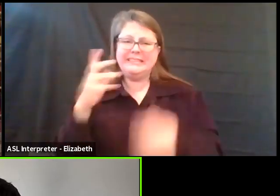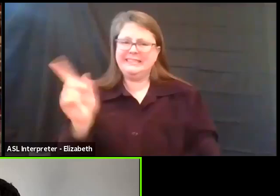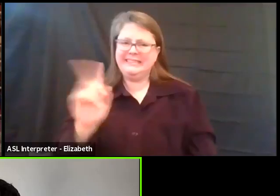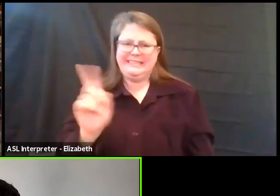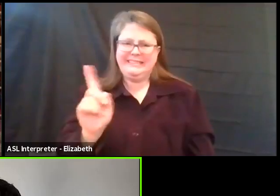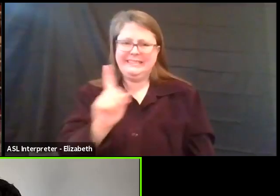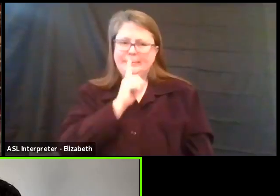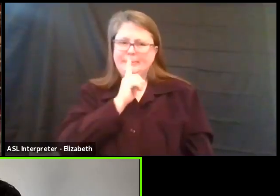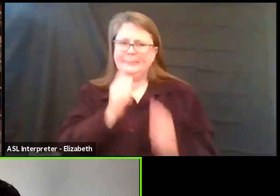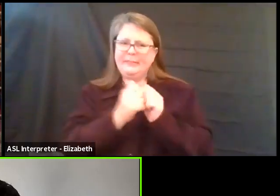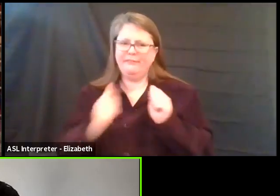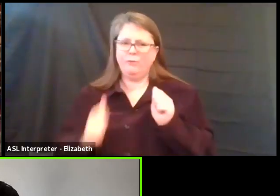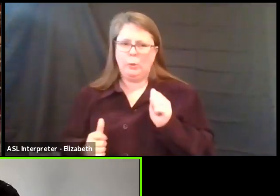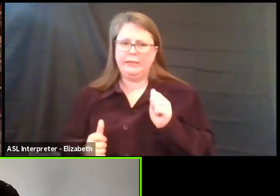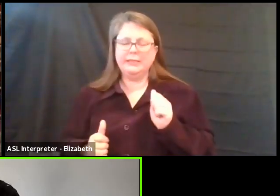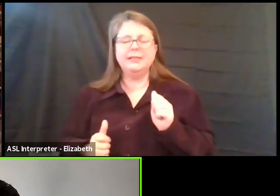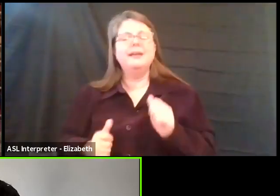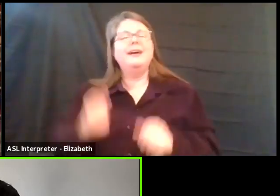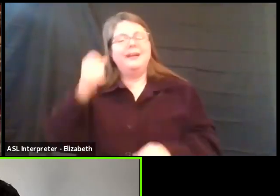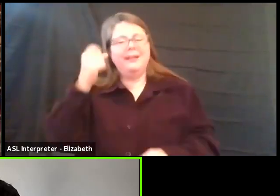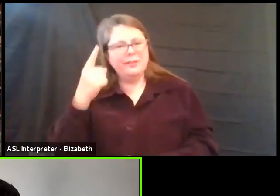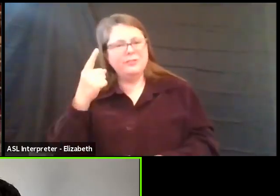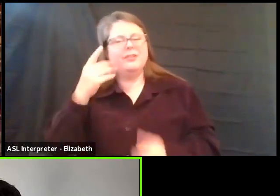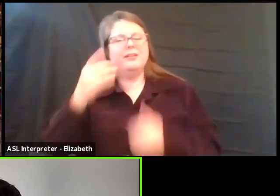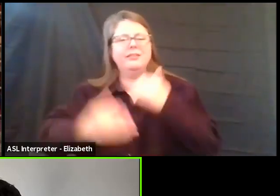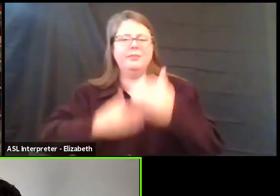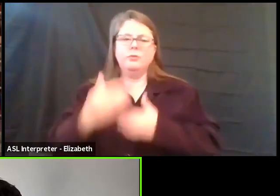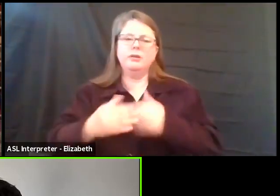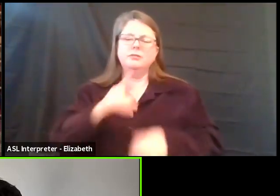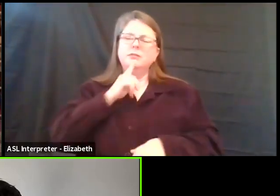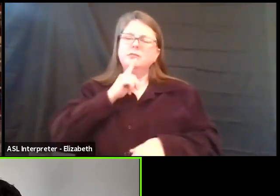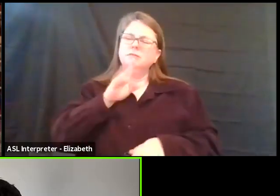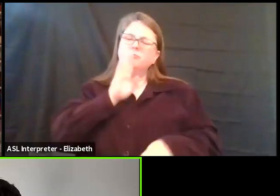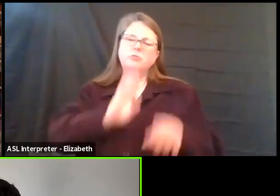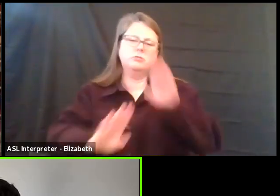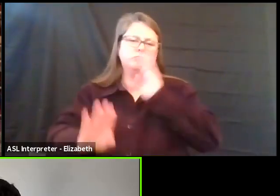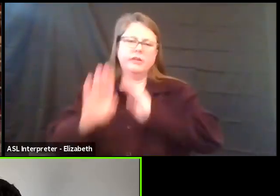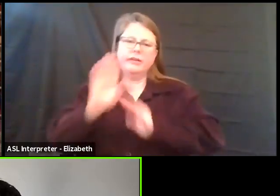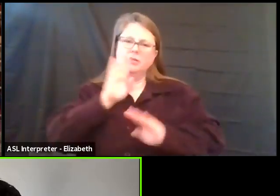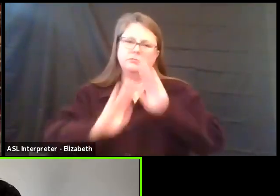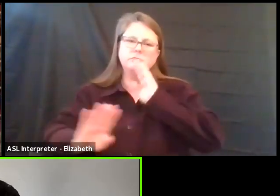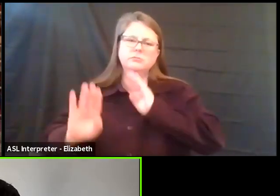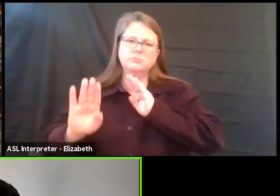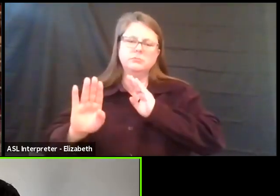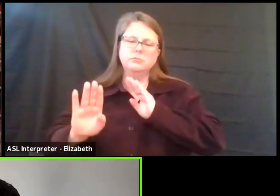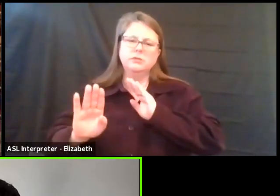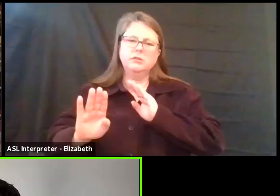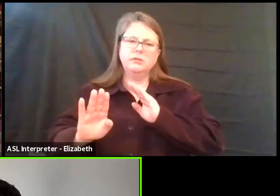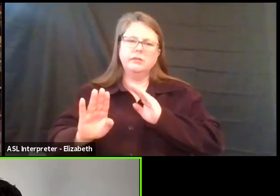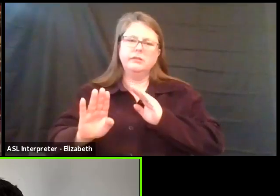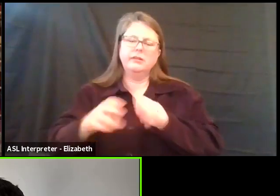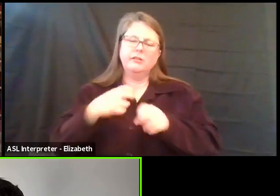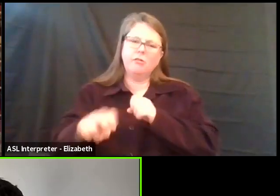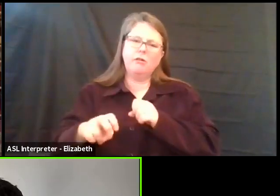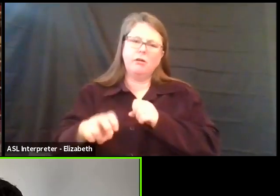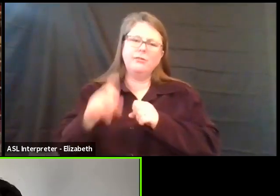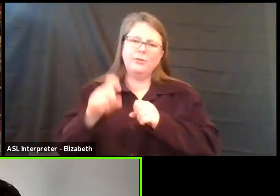process. It's hard and you can be dealing with a lot, but there are rules in